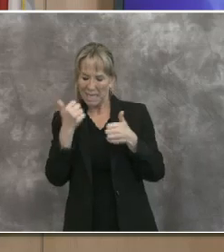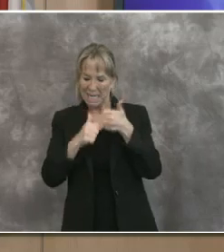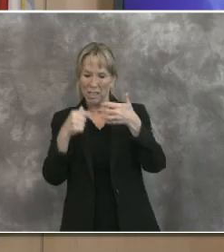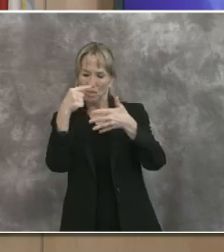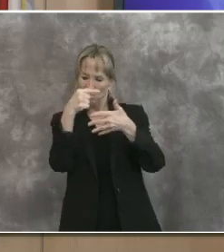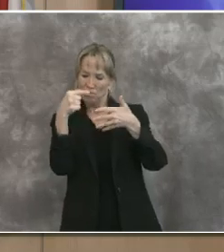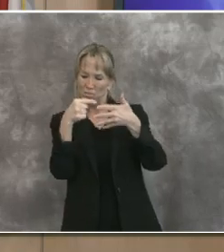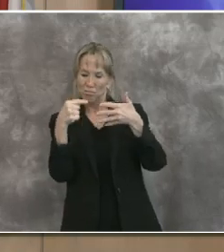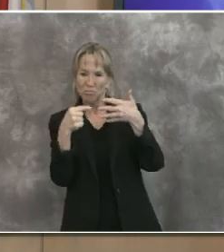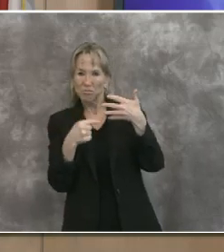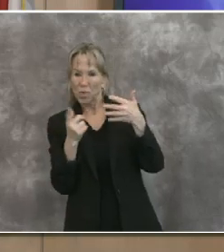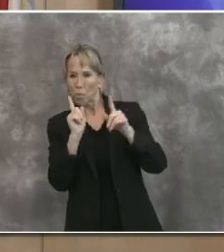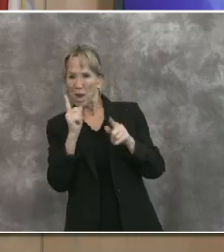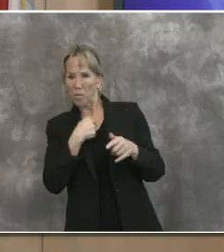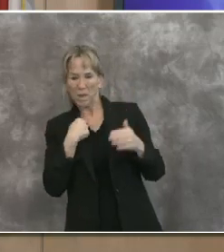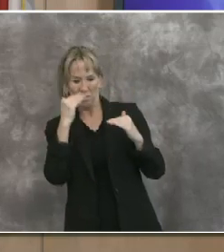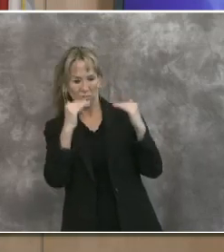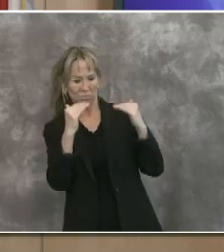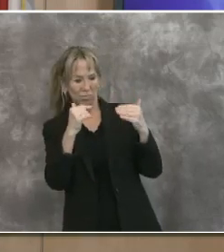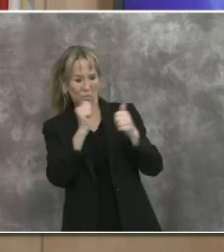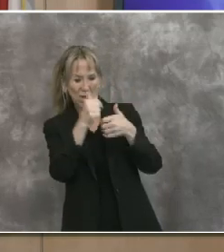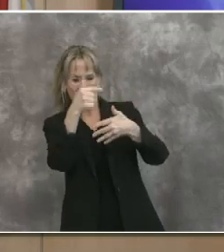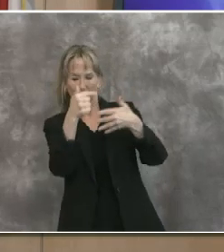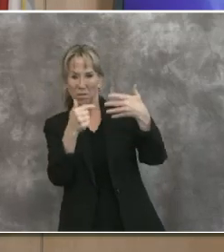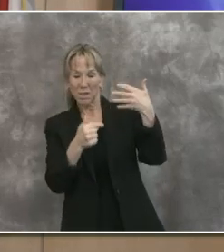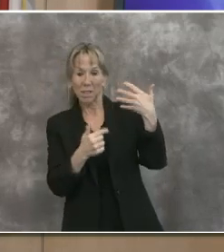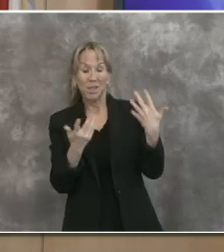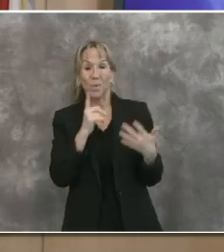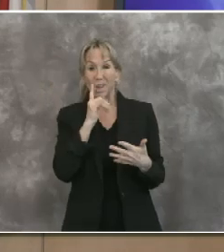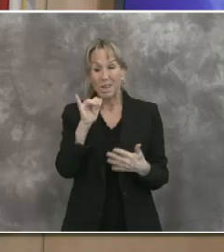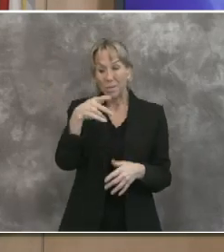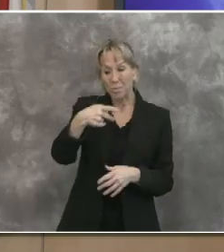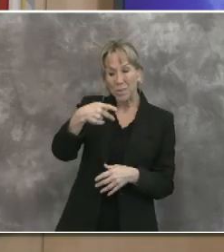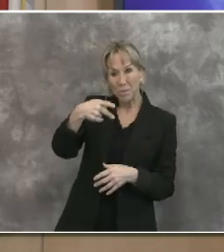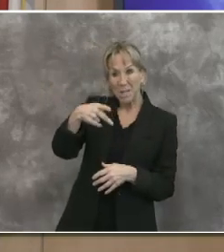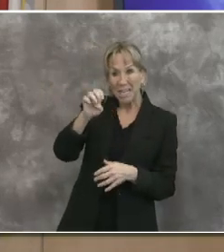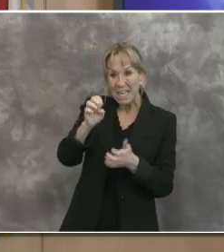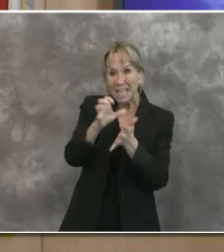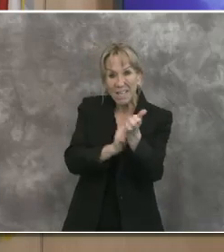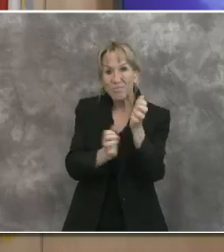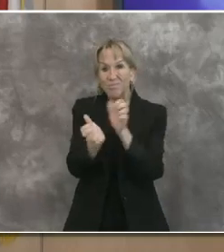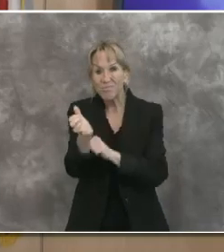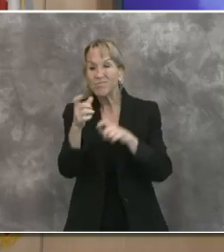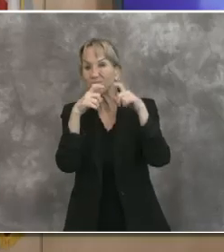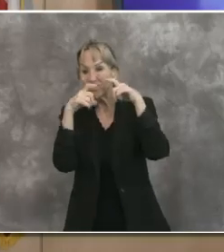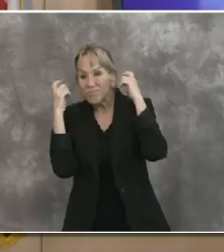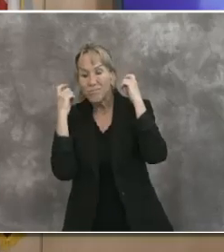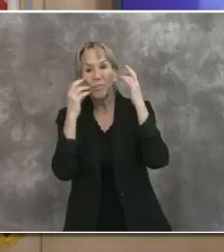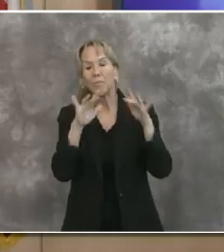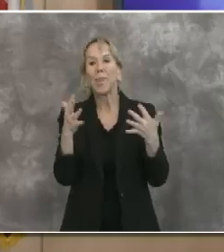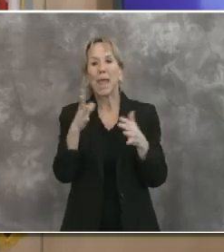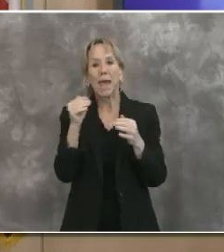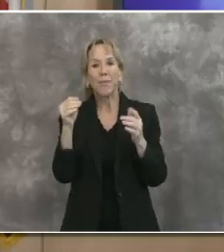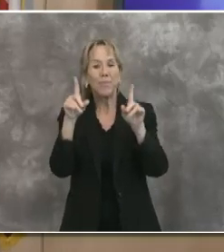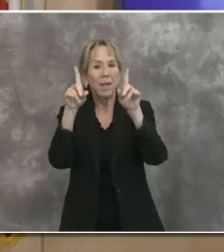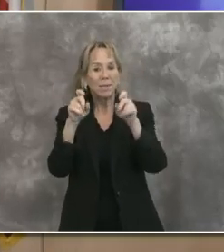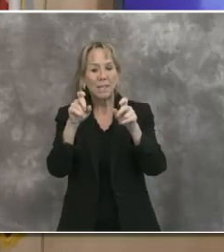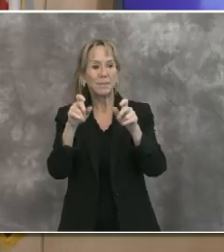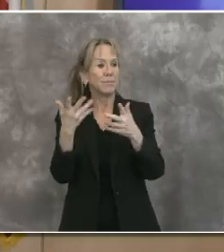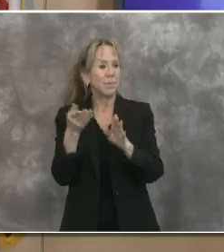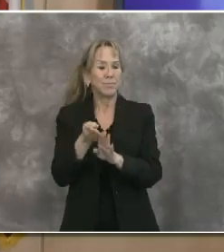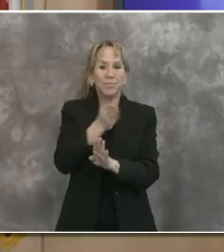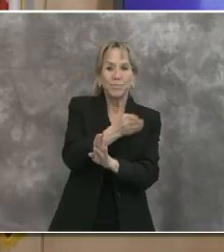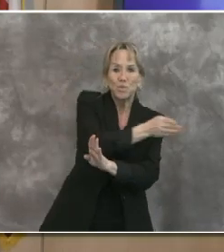categories. The reality is where we are in PPE or hospitalization or testing or tracing, in order to meet that threshold